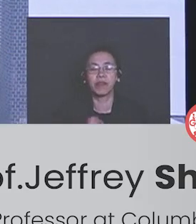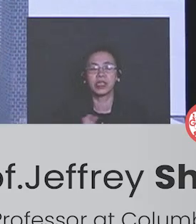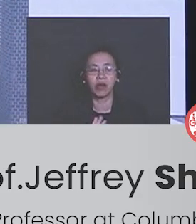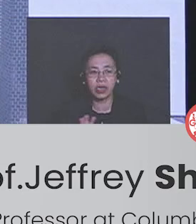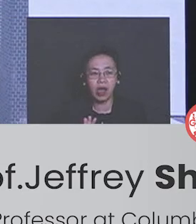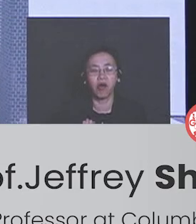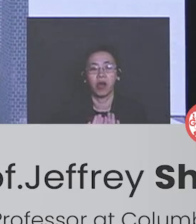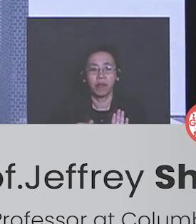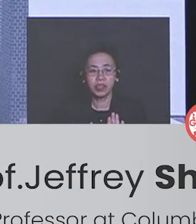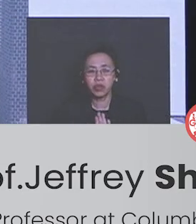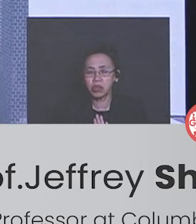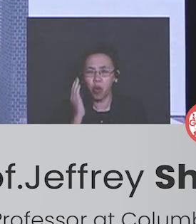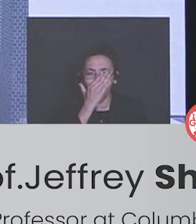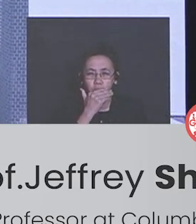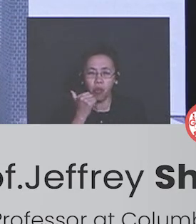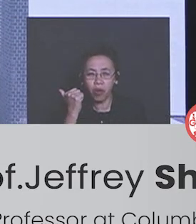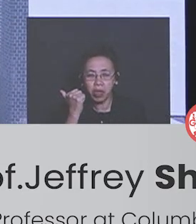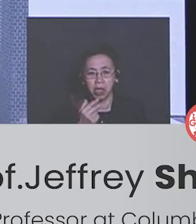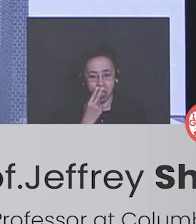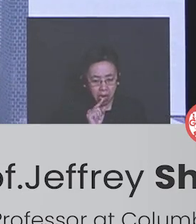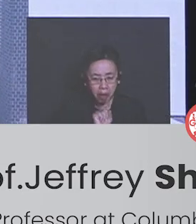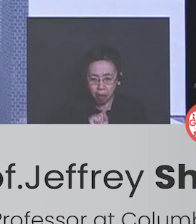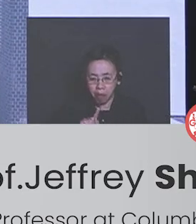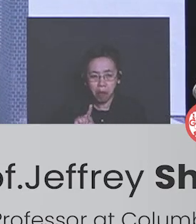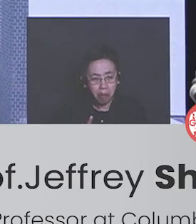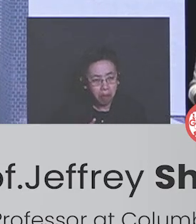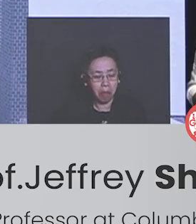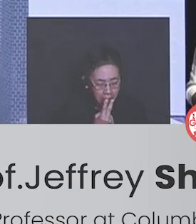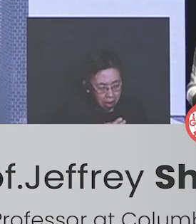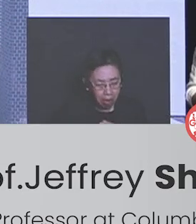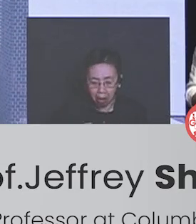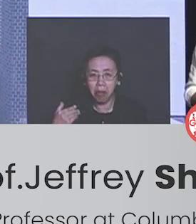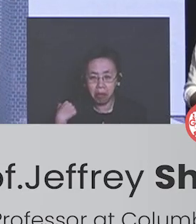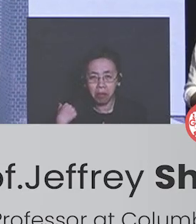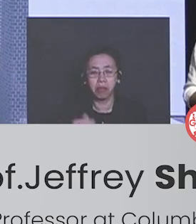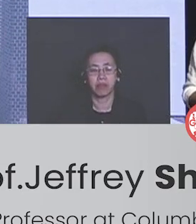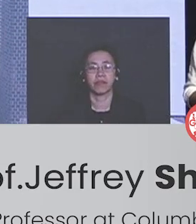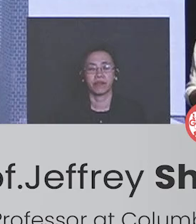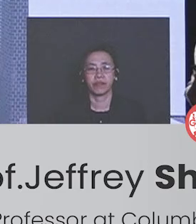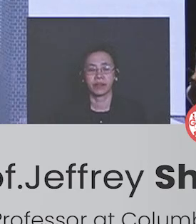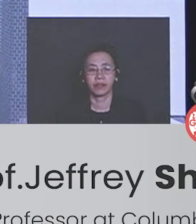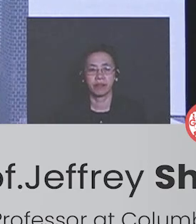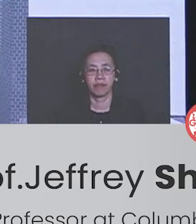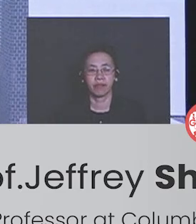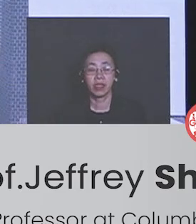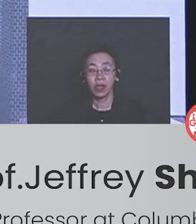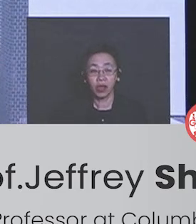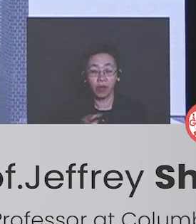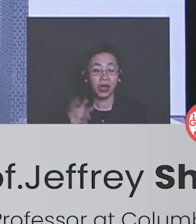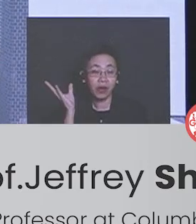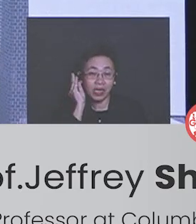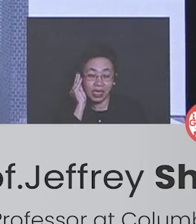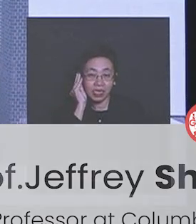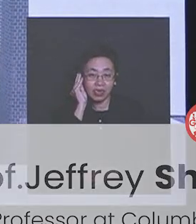Manhattan. This is you probably heard about the super tall phenomenon, where a lot of the sort of luxury